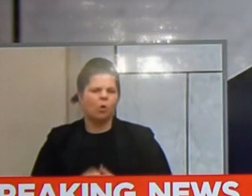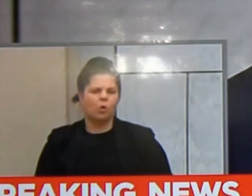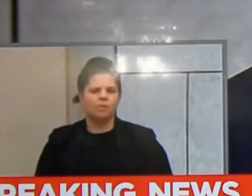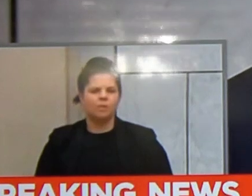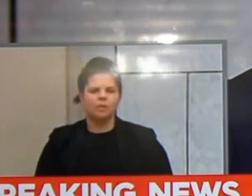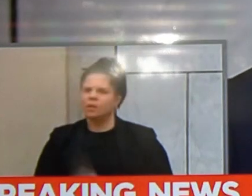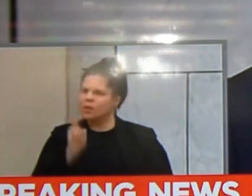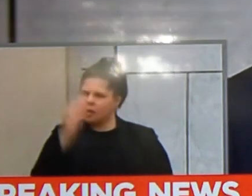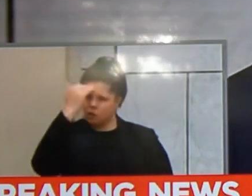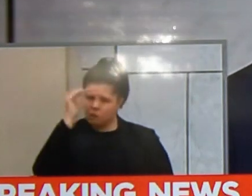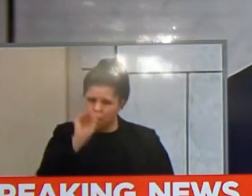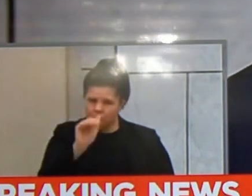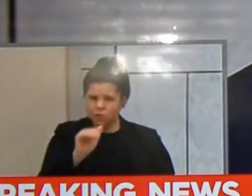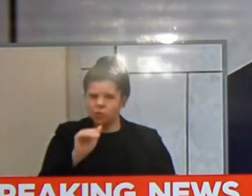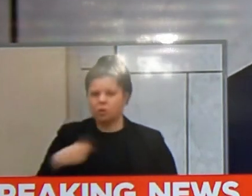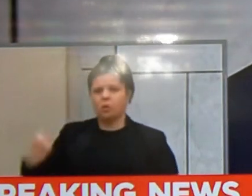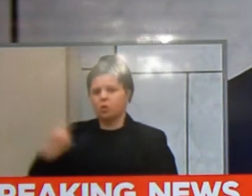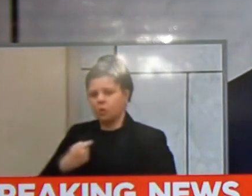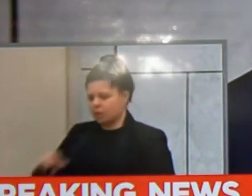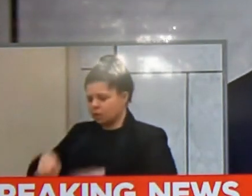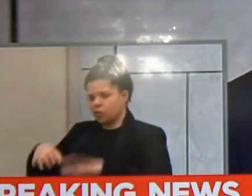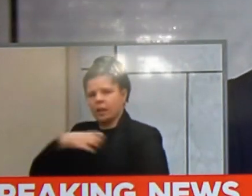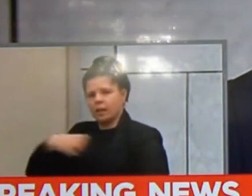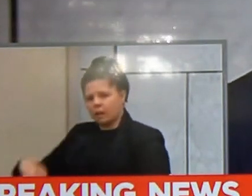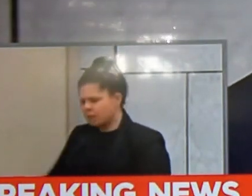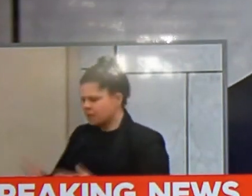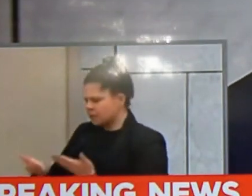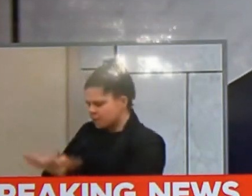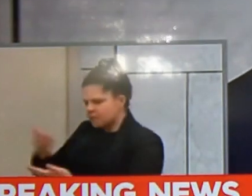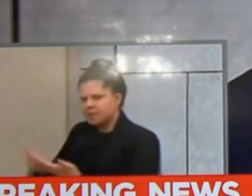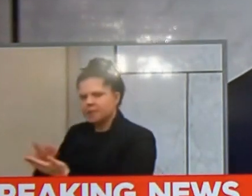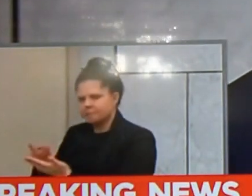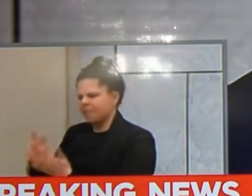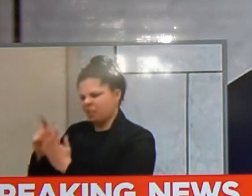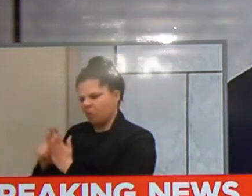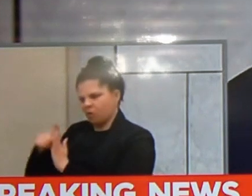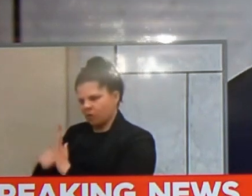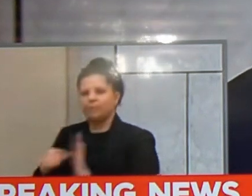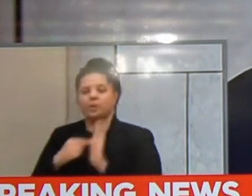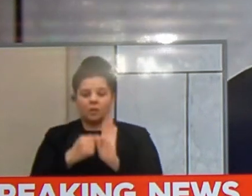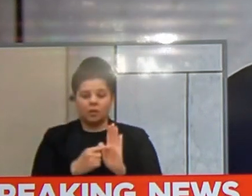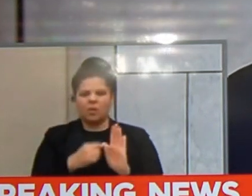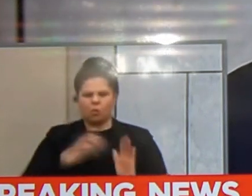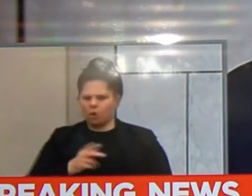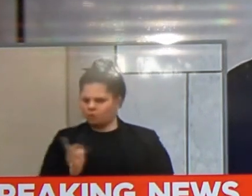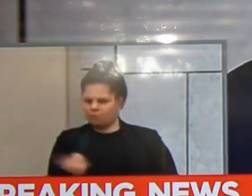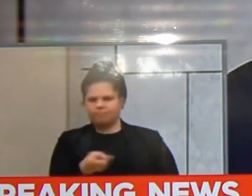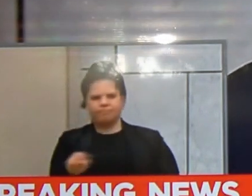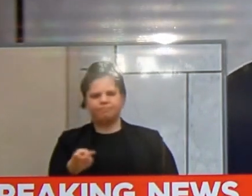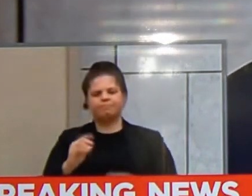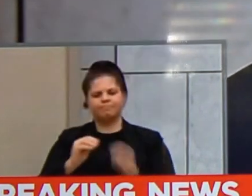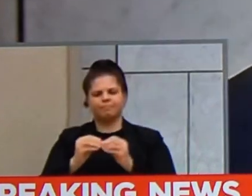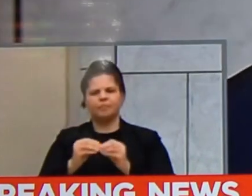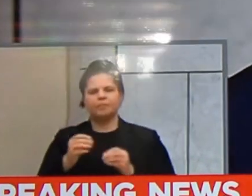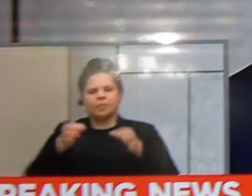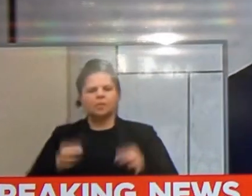to be done by industry and for them to finalise a code with this proportionality principle as quickly as possible, so we can move to have